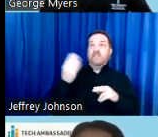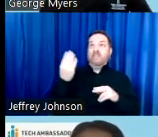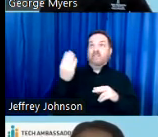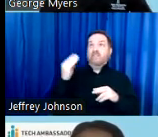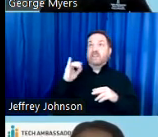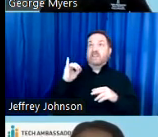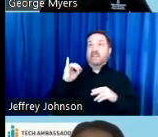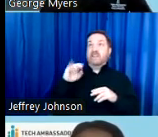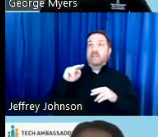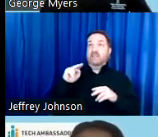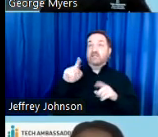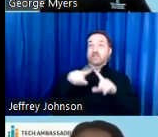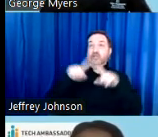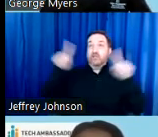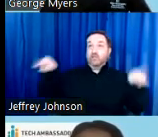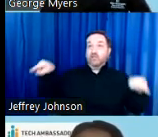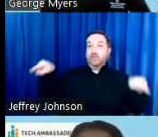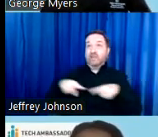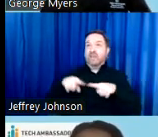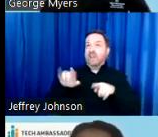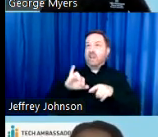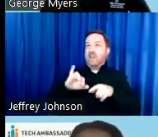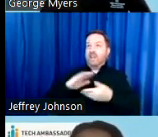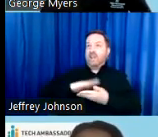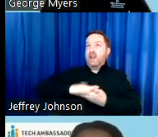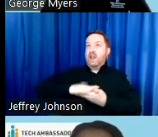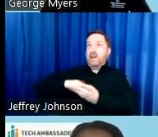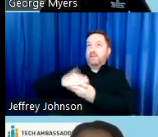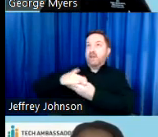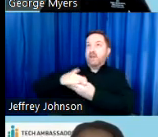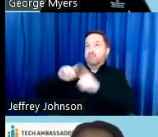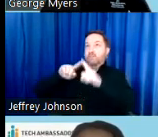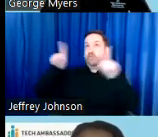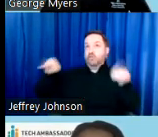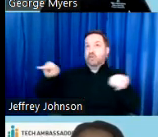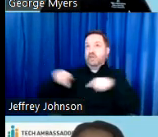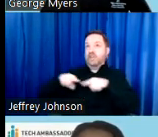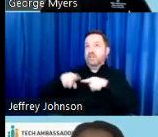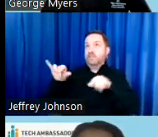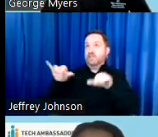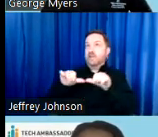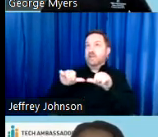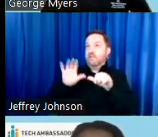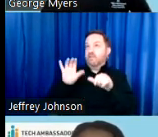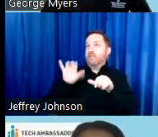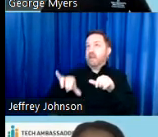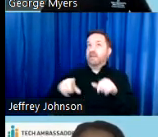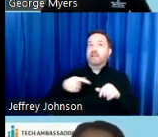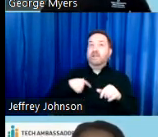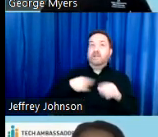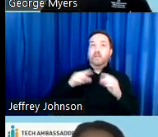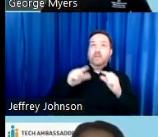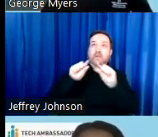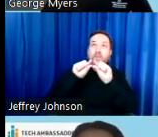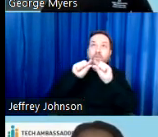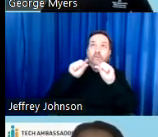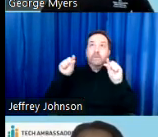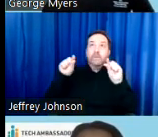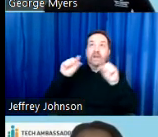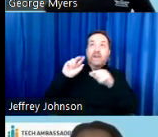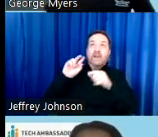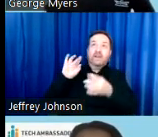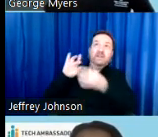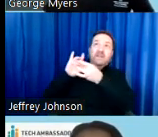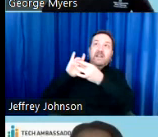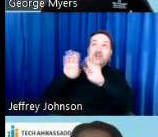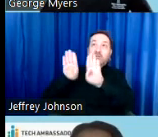screen. So the same as a laptop, your standard sort of laptop screen. And this one is thin and meant to be mounted on the wall.